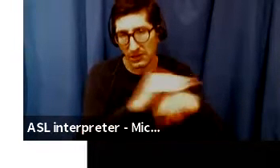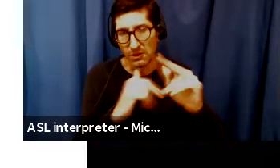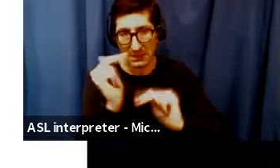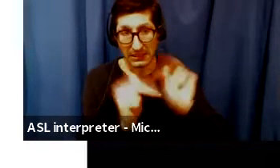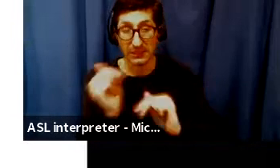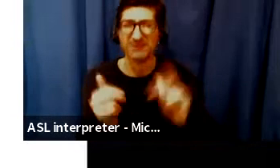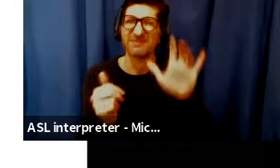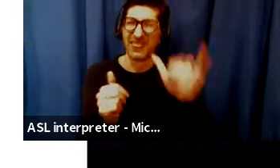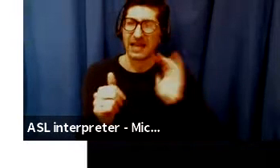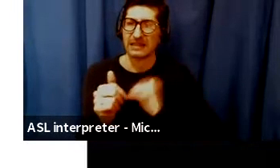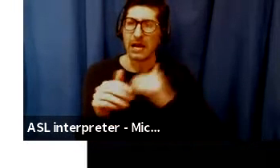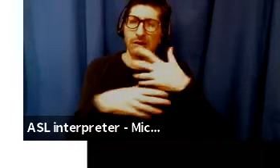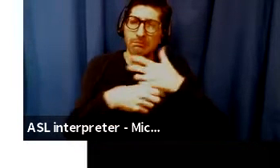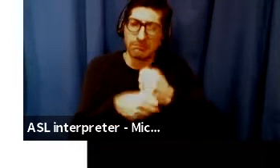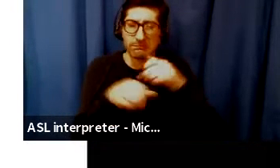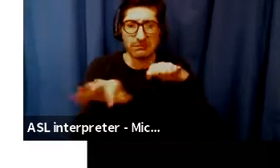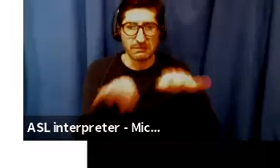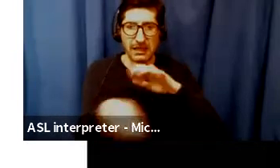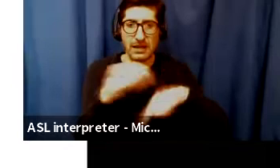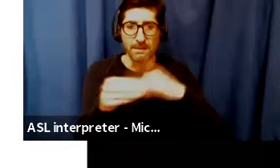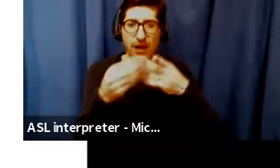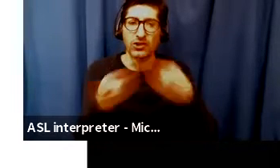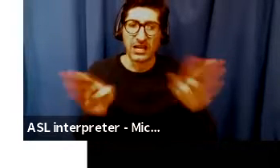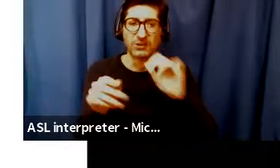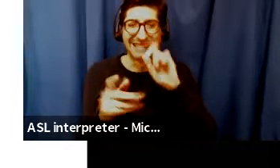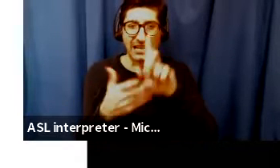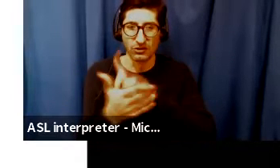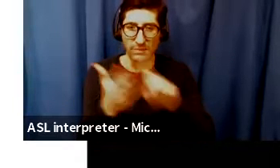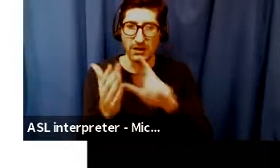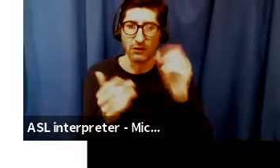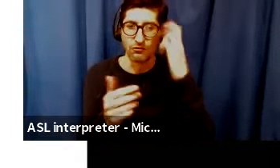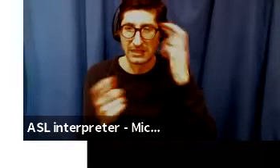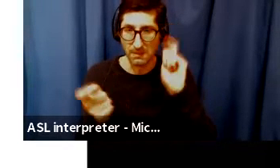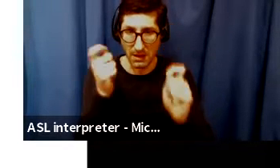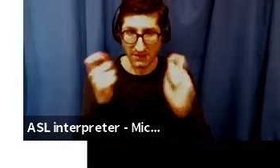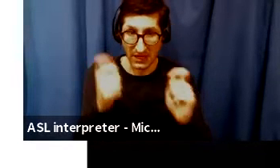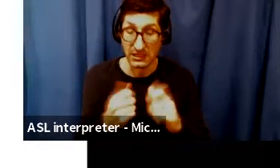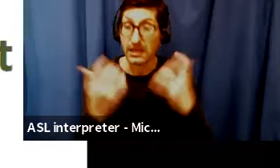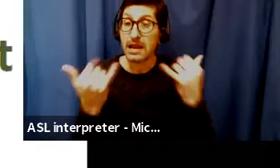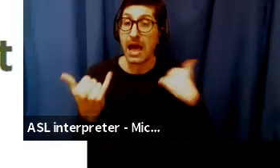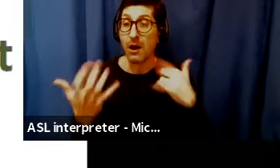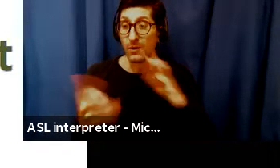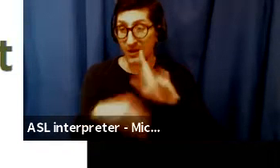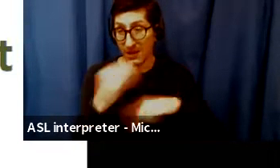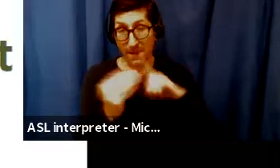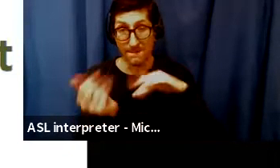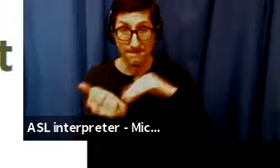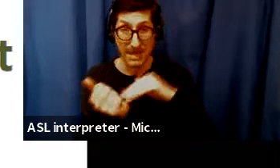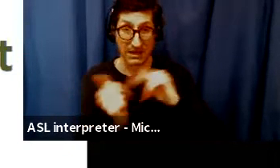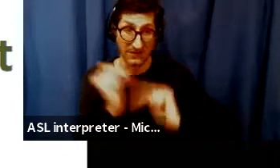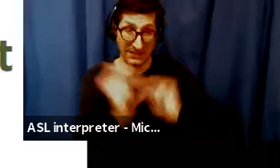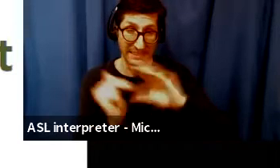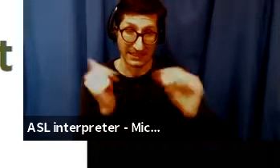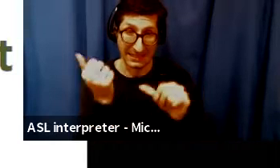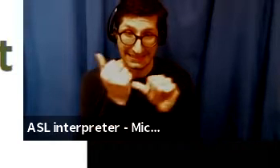general non-discrimination, reasonable modifications. I'm going to talk a little bit about medical care facilities and assistance. So this